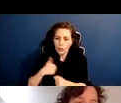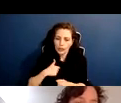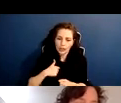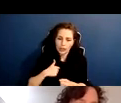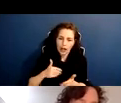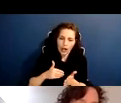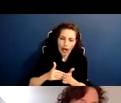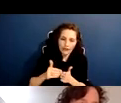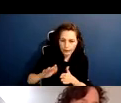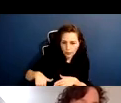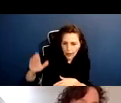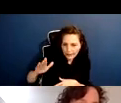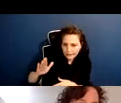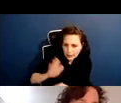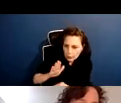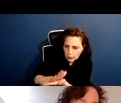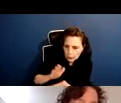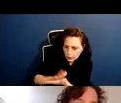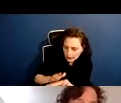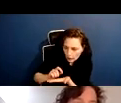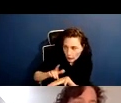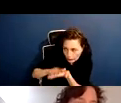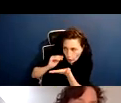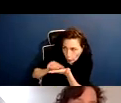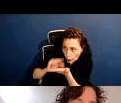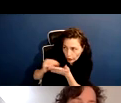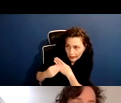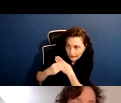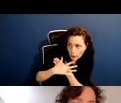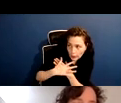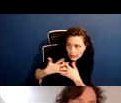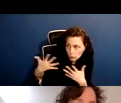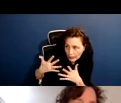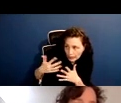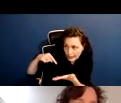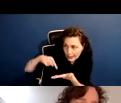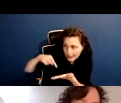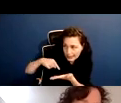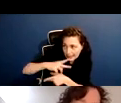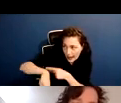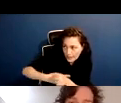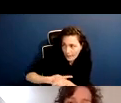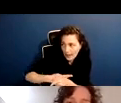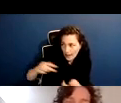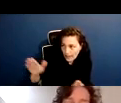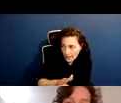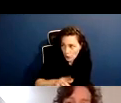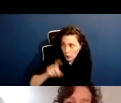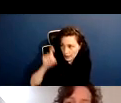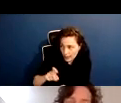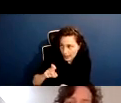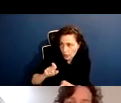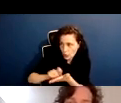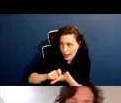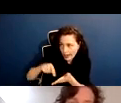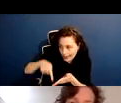been influenced by what we think is, you know, a term paper, or, you know, this is how I'm supposed to write. So finding that